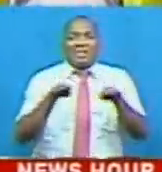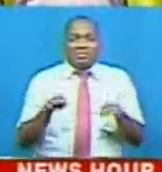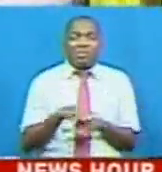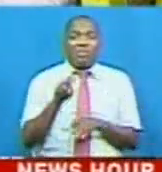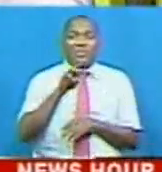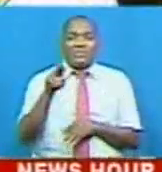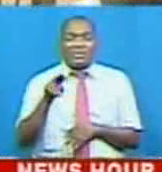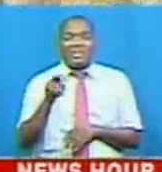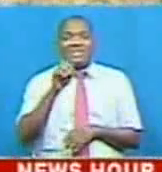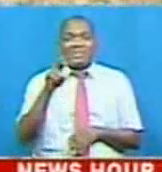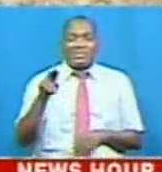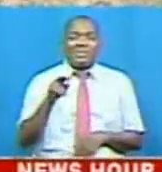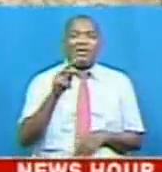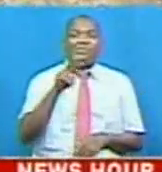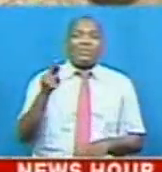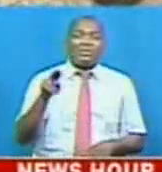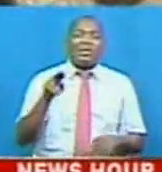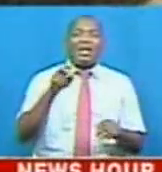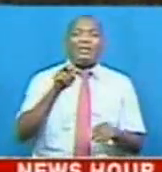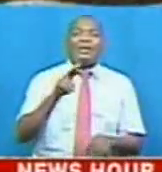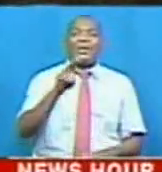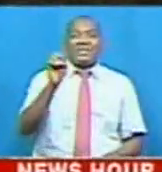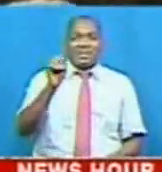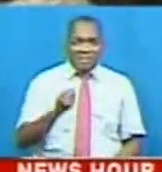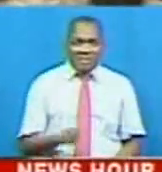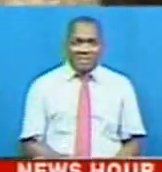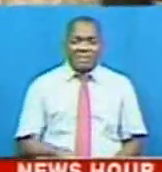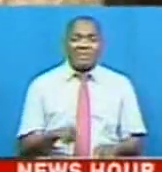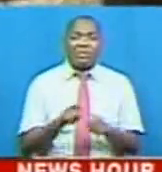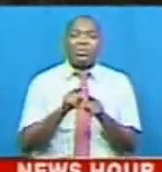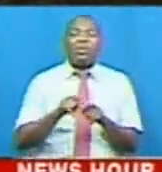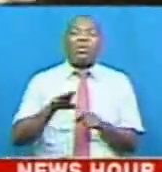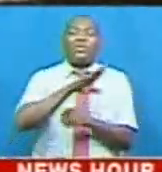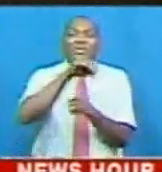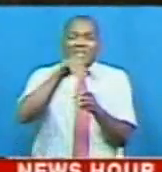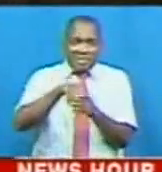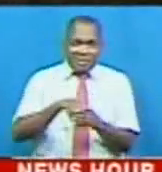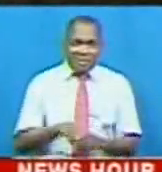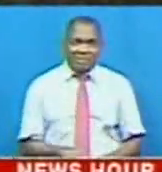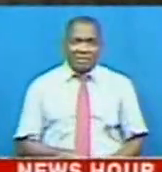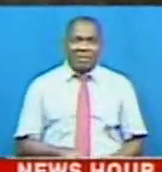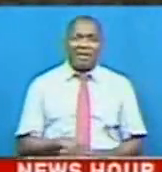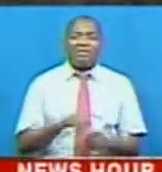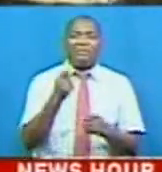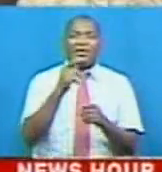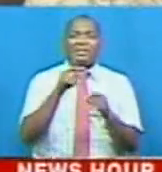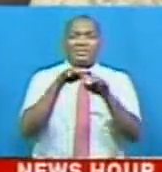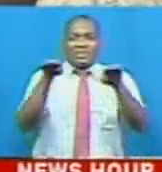The Western, Eastern, Volta and Upper East regions will all be captured in the first phase.